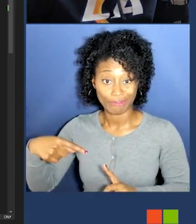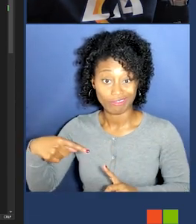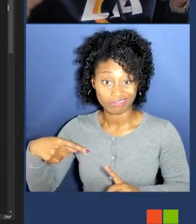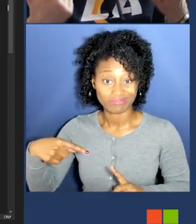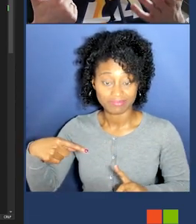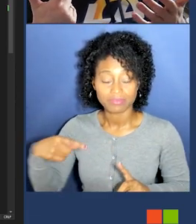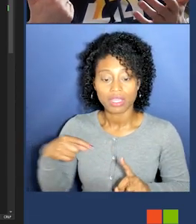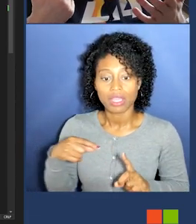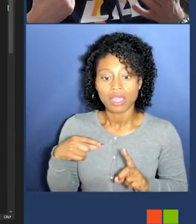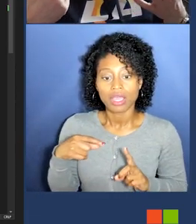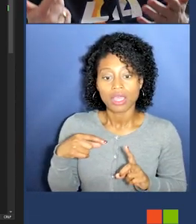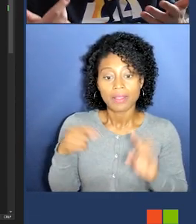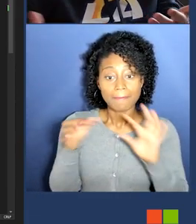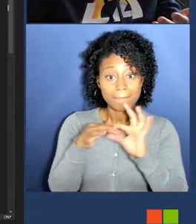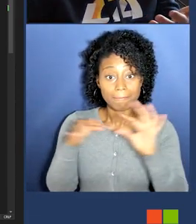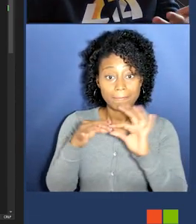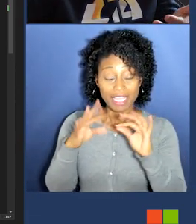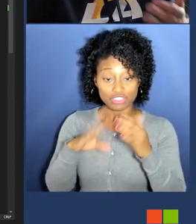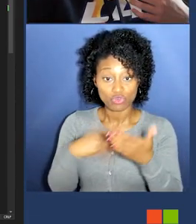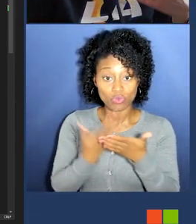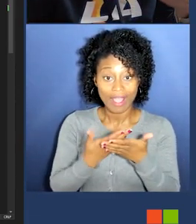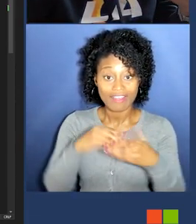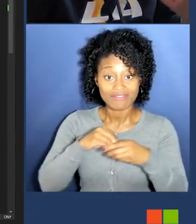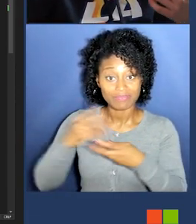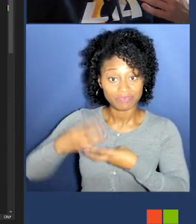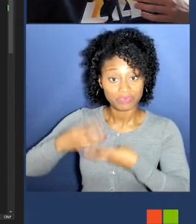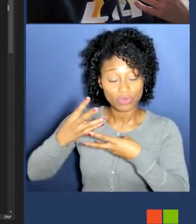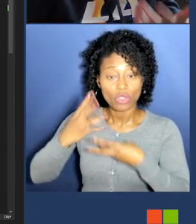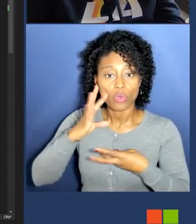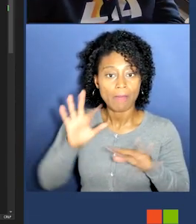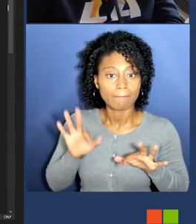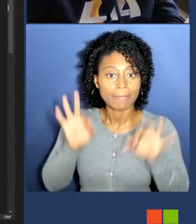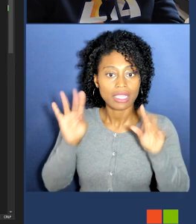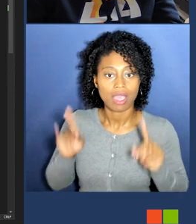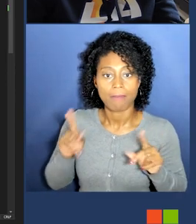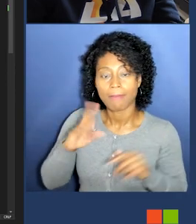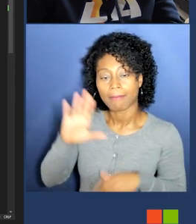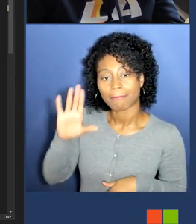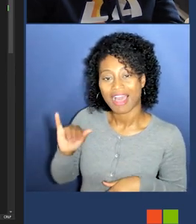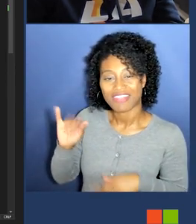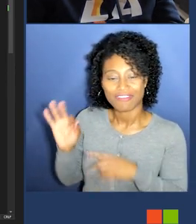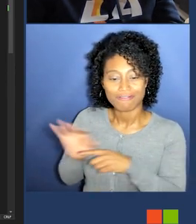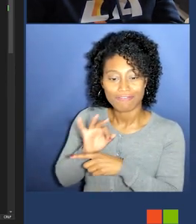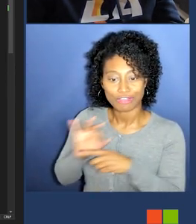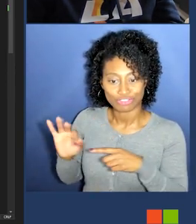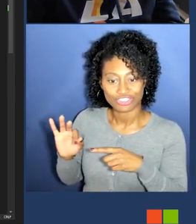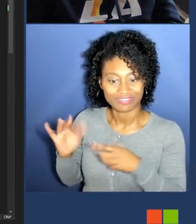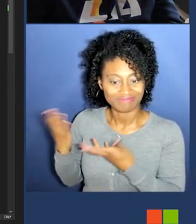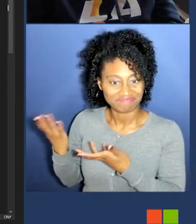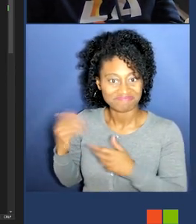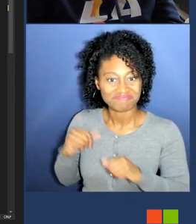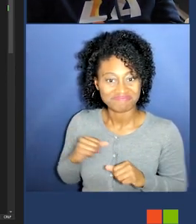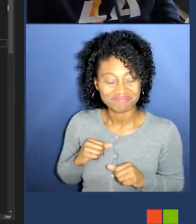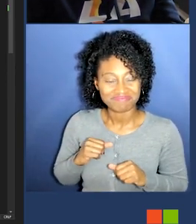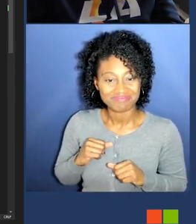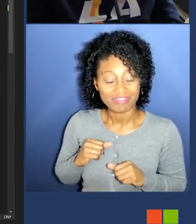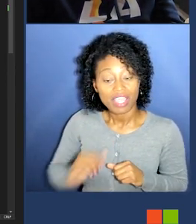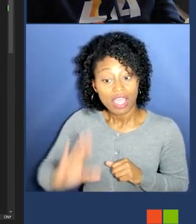a message lands within this queue, it will be picked up by this function deployment. And it will be